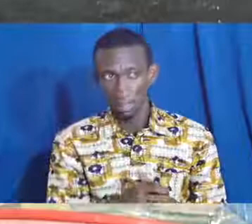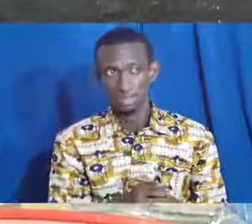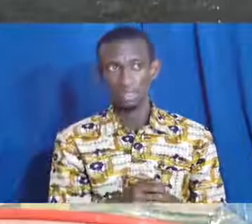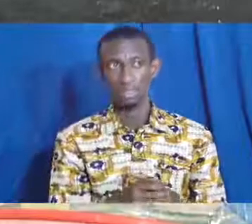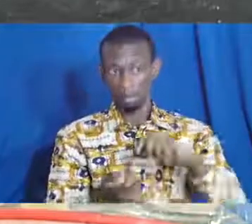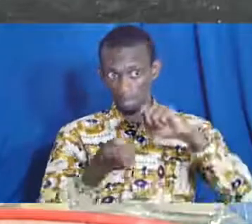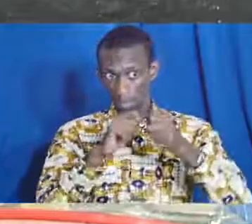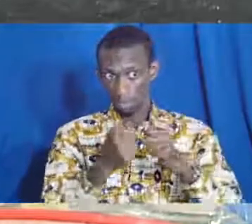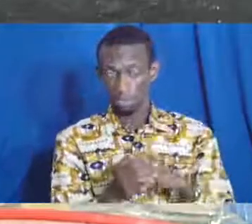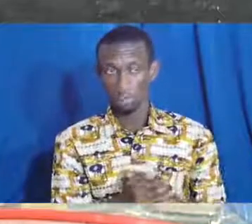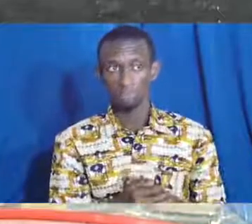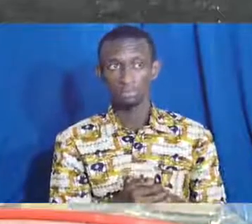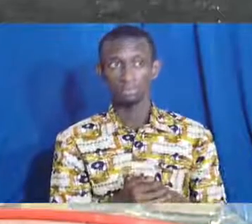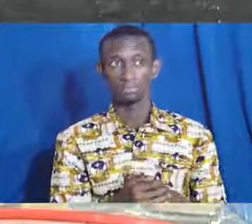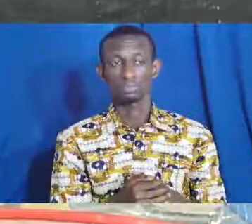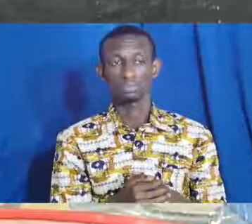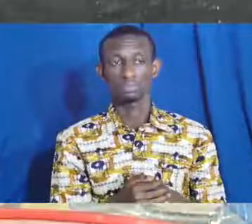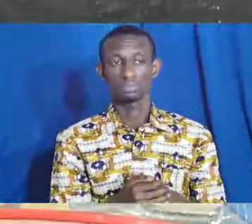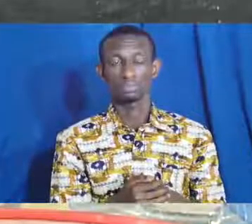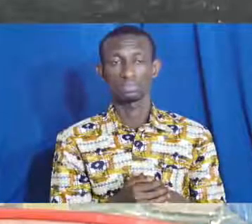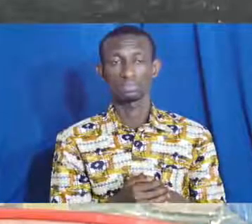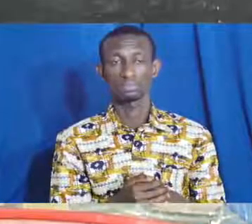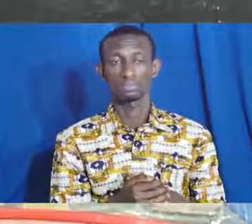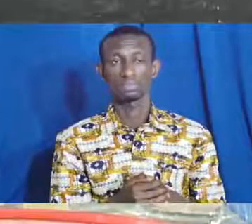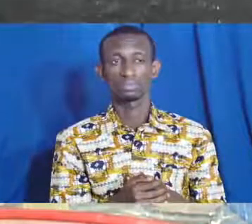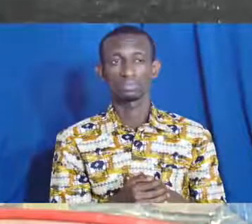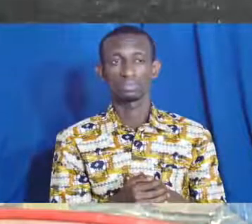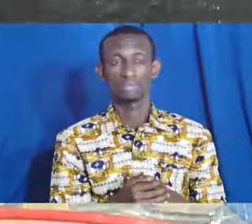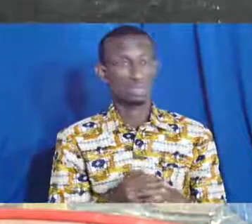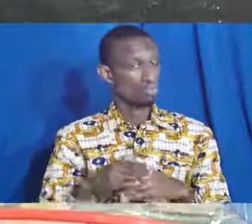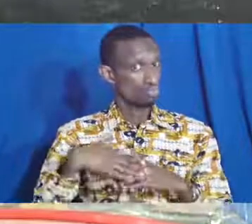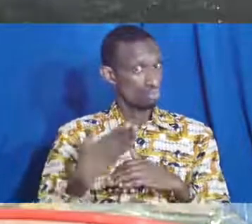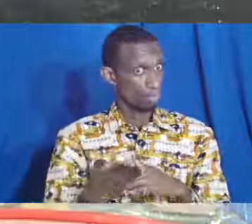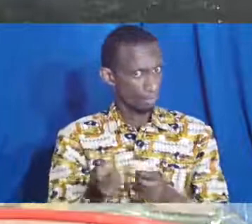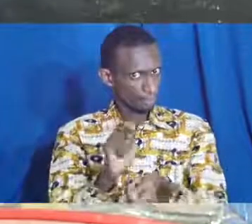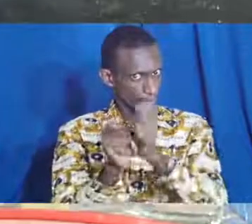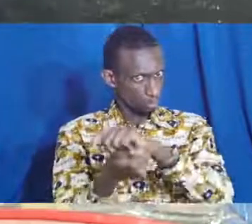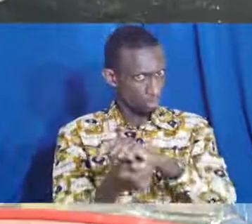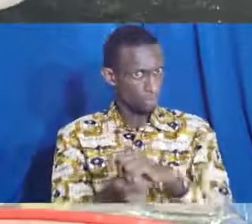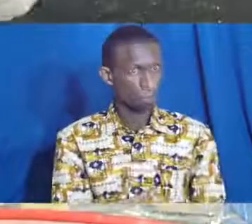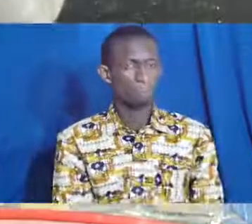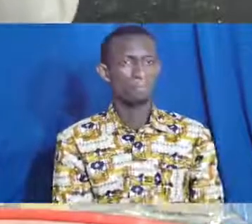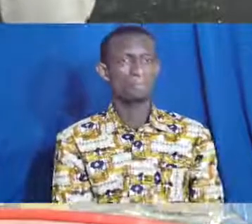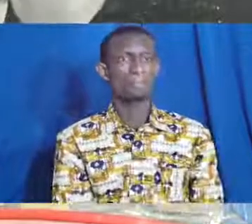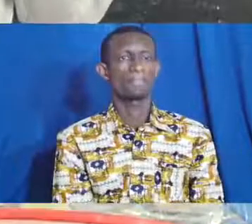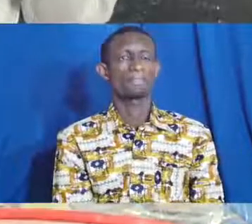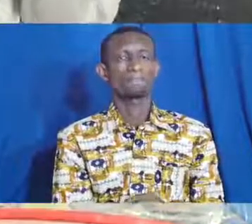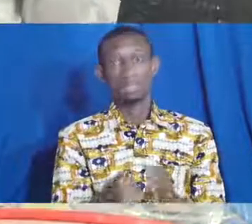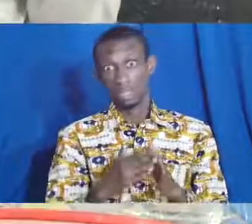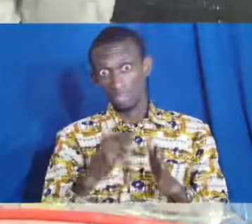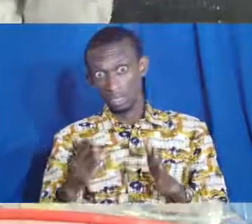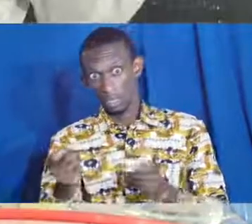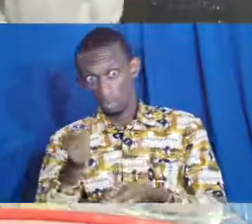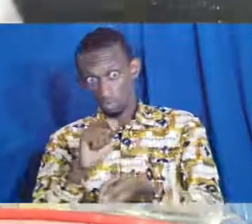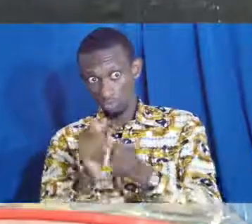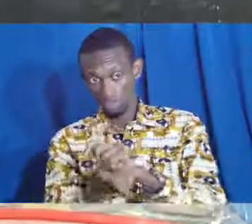disperses this copper from its solution. And therefore, when it disperses, so copper is dispersed as